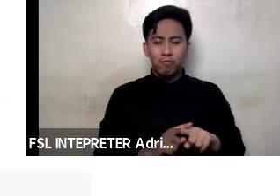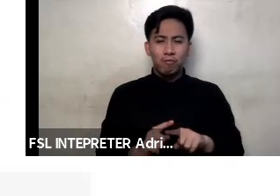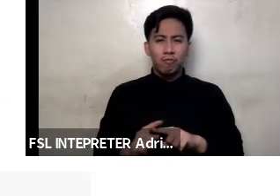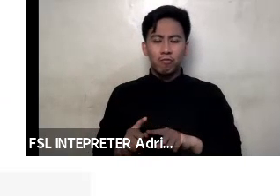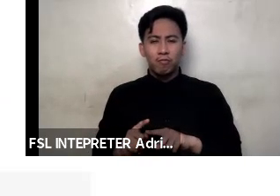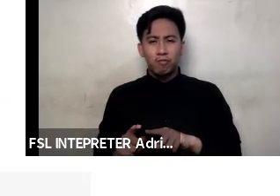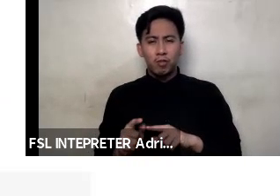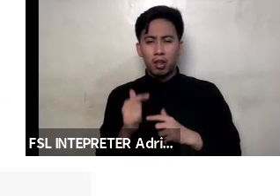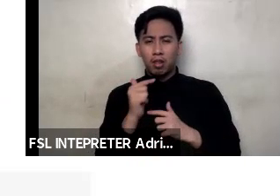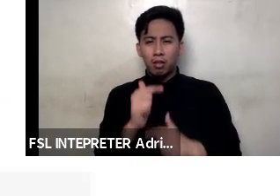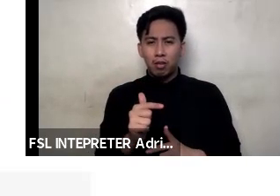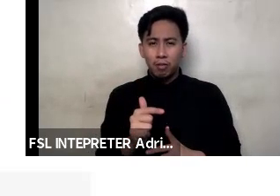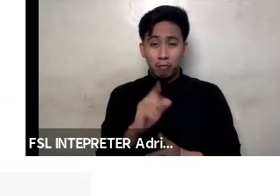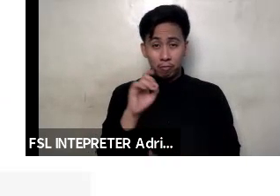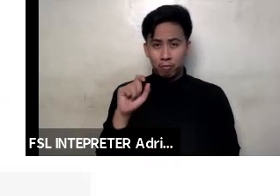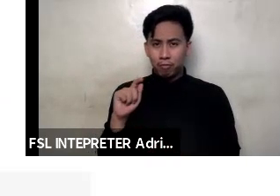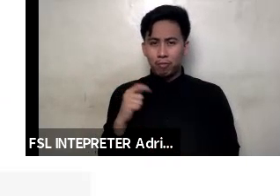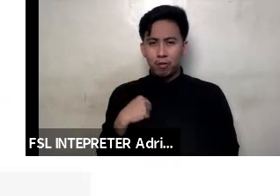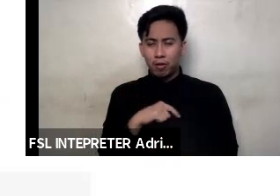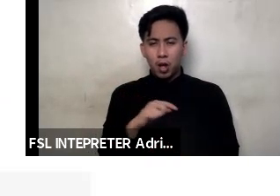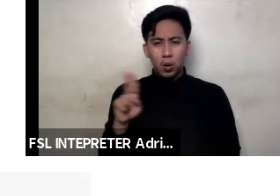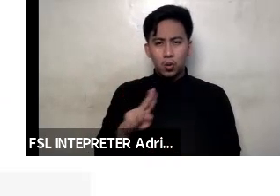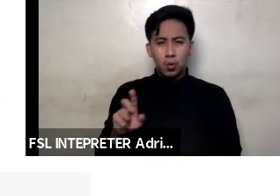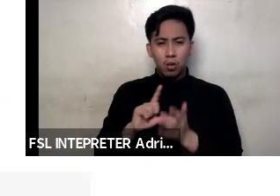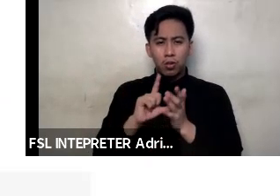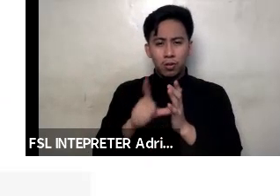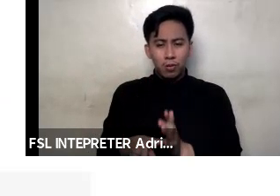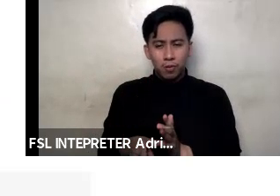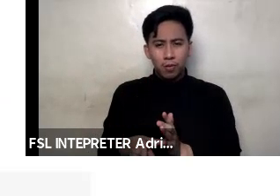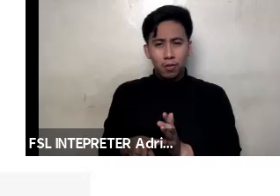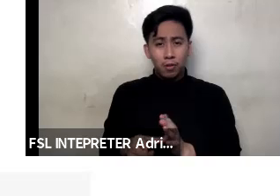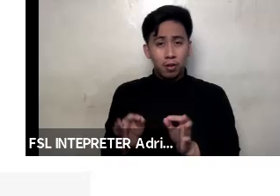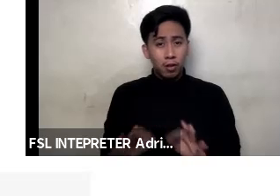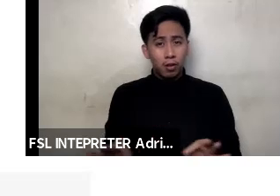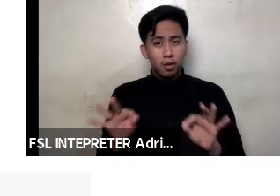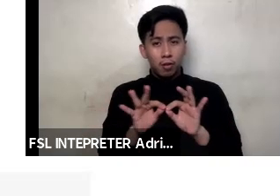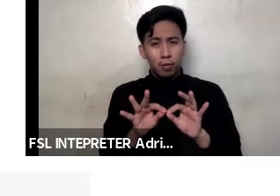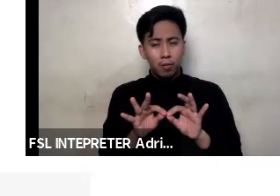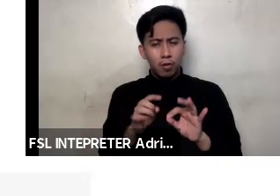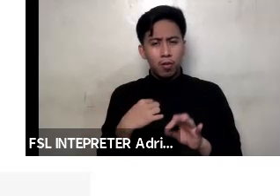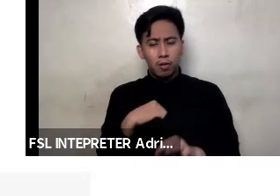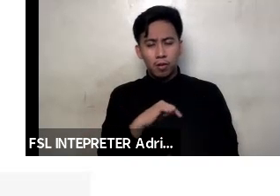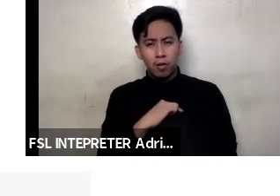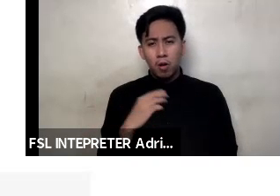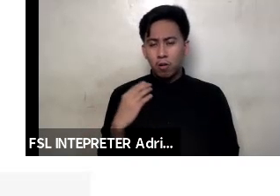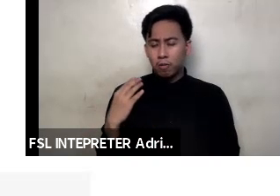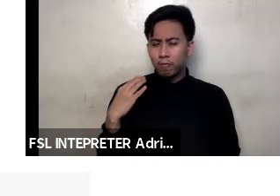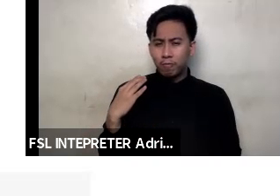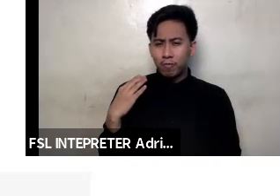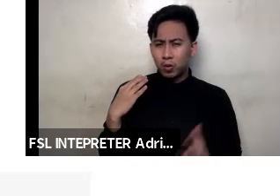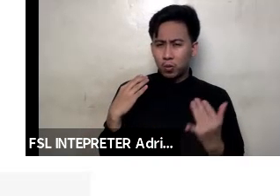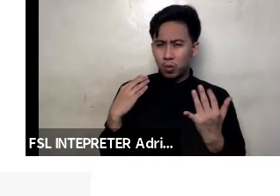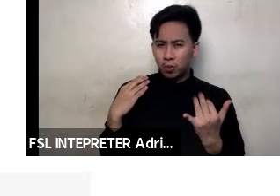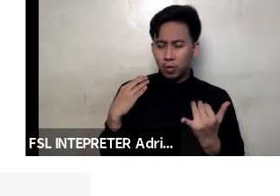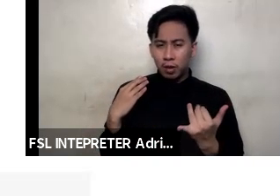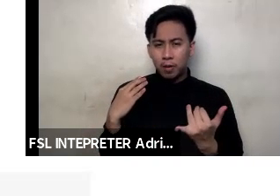we are going to use in developing our nutrition strategy and program later on. And this is very important, particularly to our local chief executives, because they need